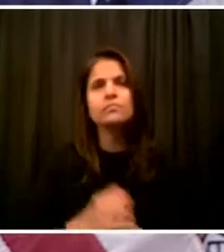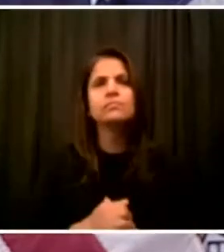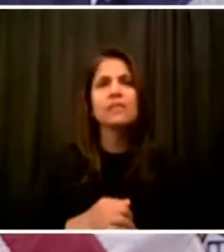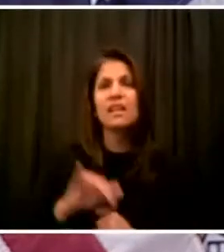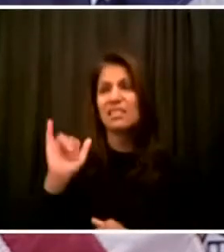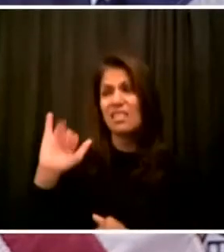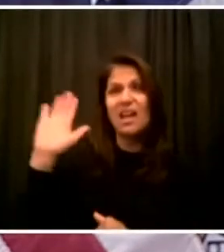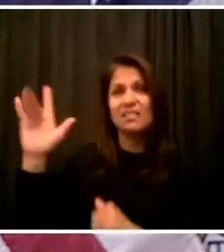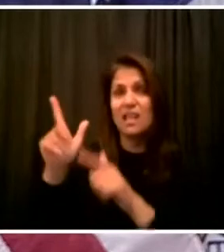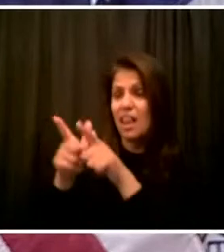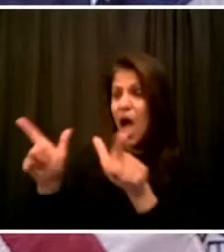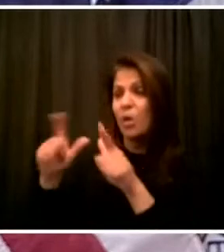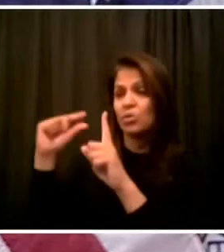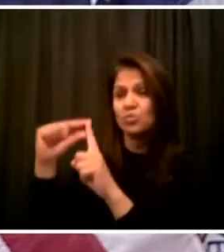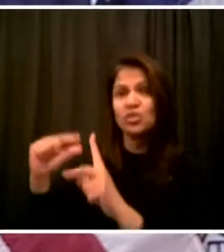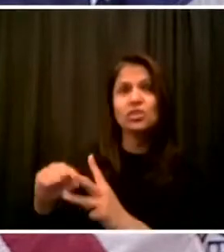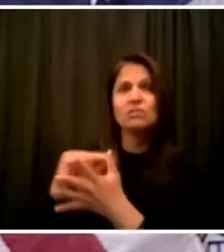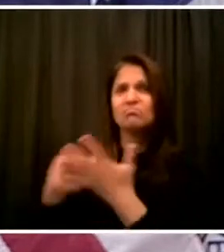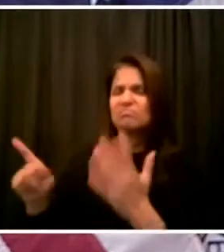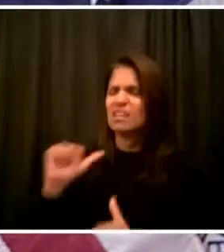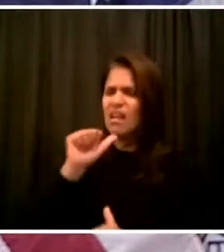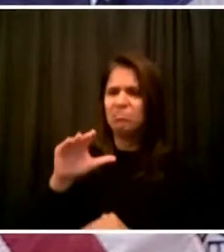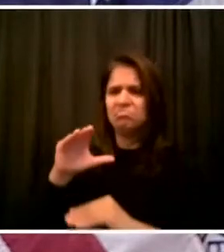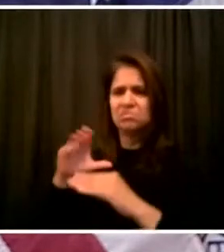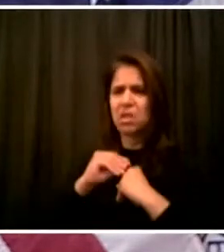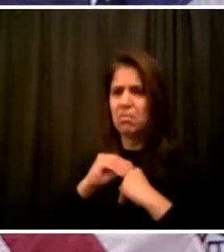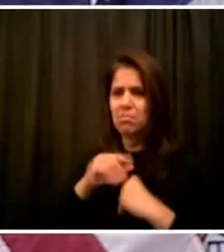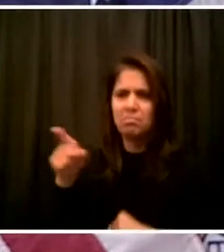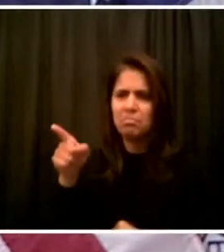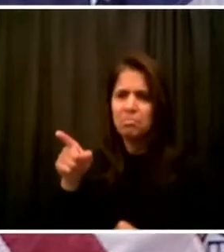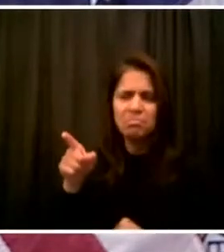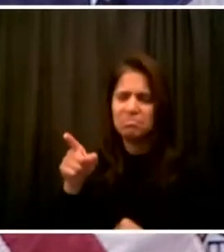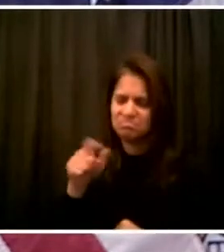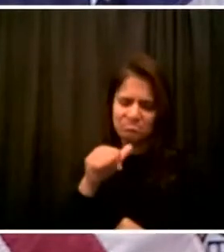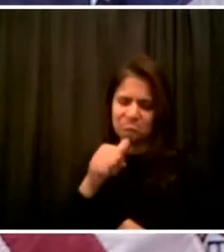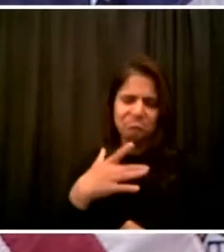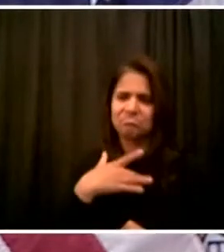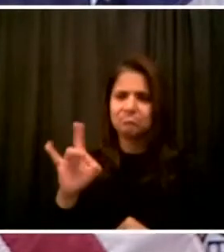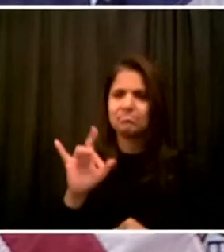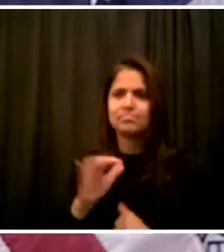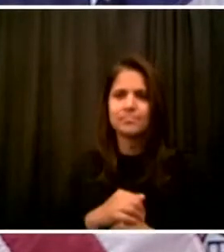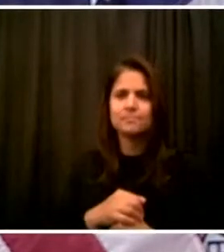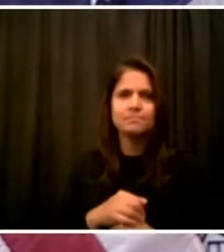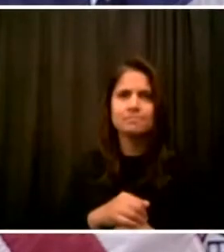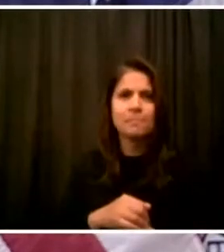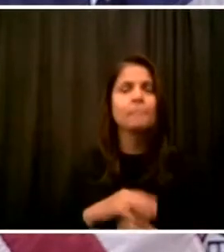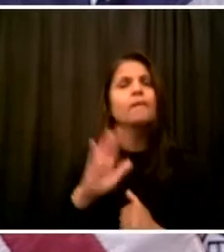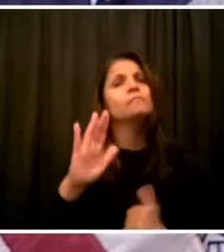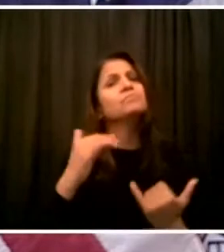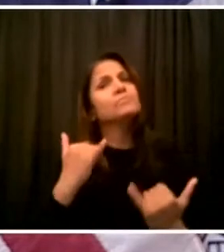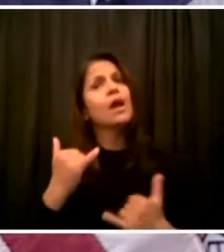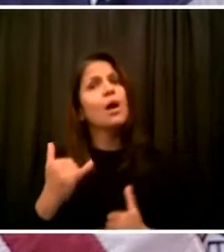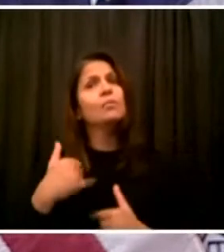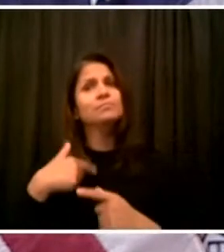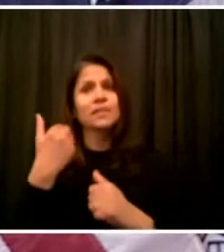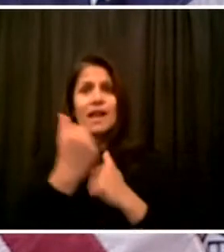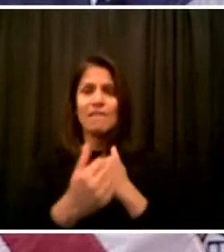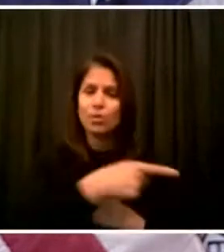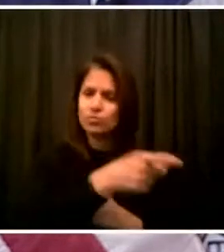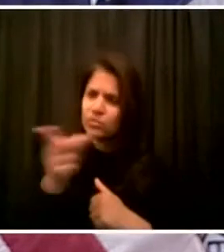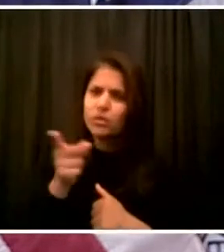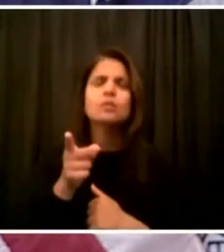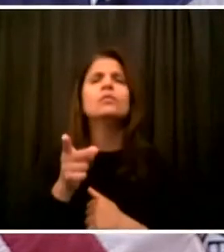condemned. And I think everyone needs to focus on trying to, in the middle of this crisis, be respectful and